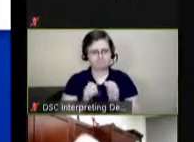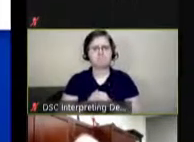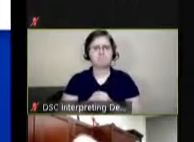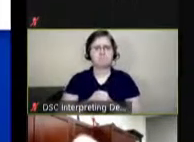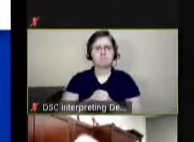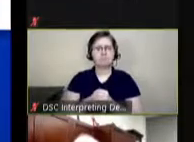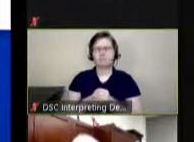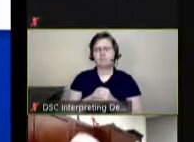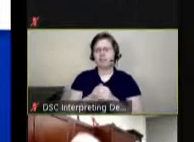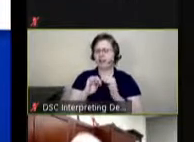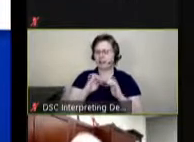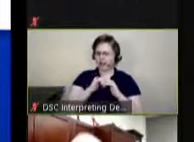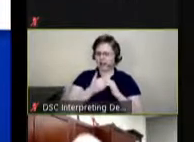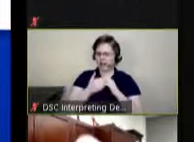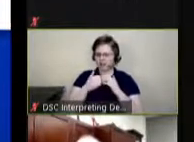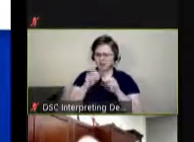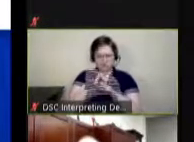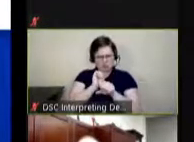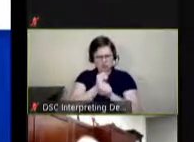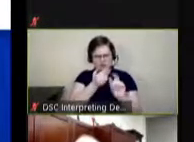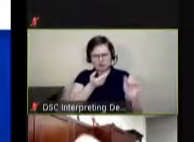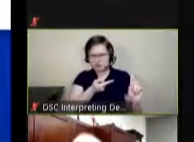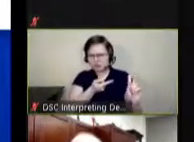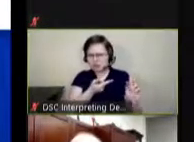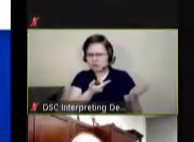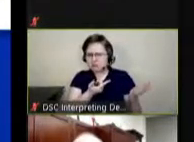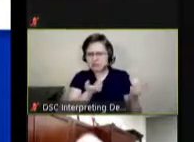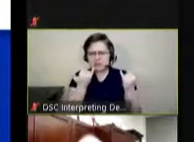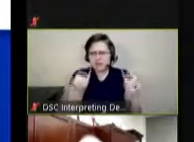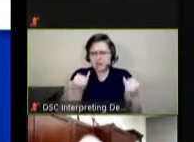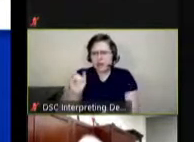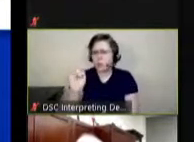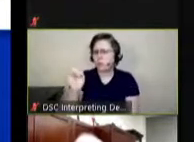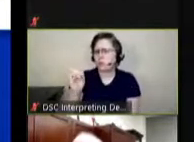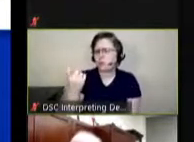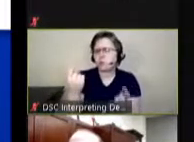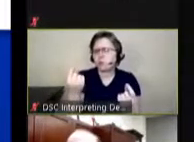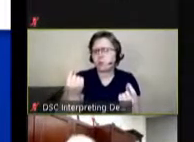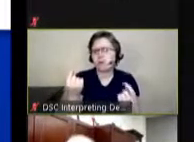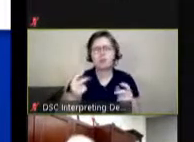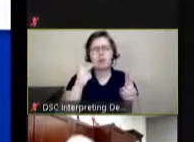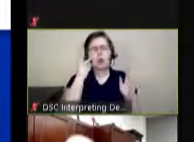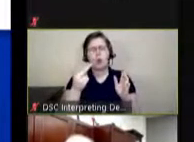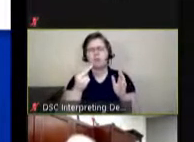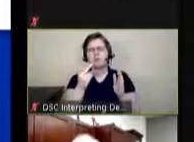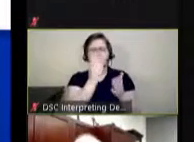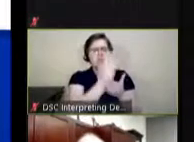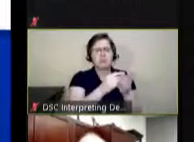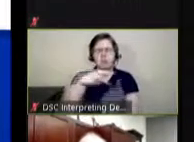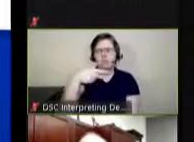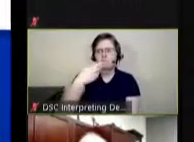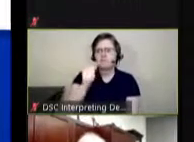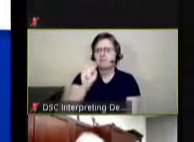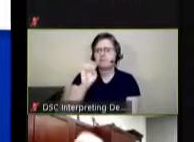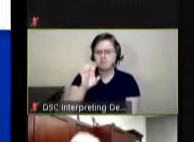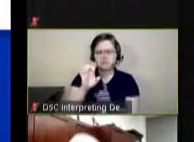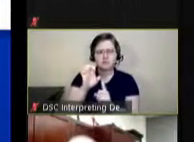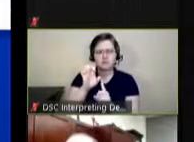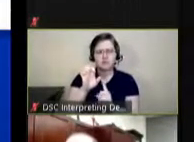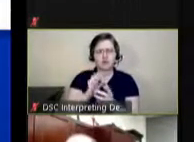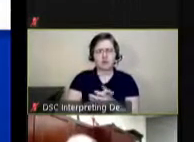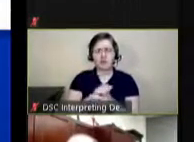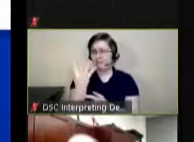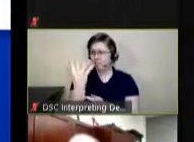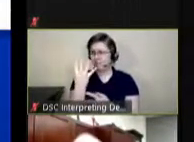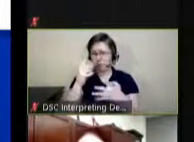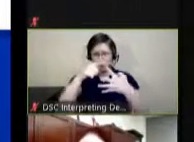So how does this all work? And really, you know, where are we at right now? Well, let's look at this in phases. So we have four